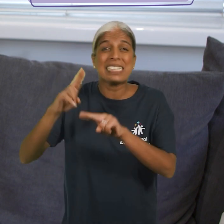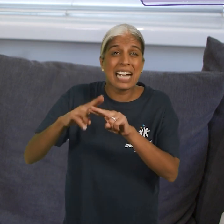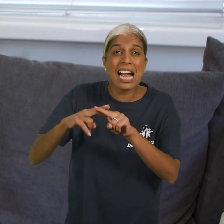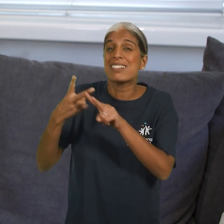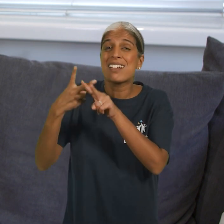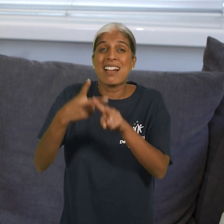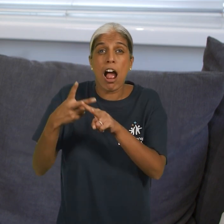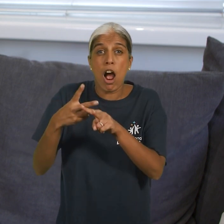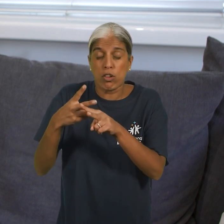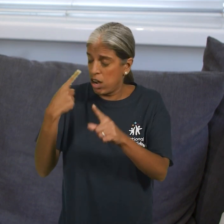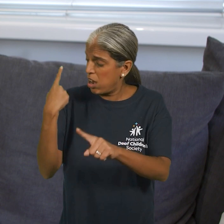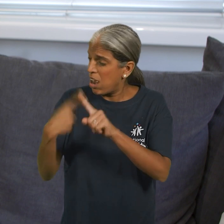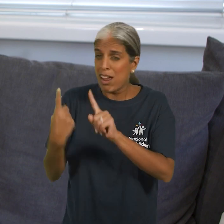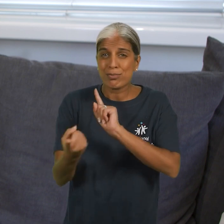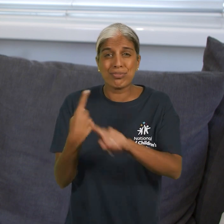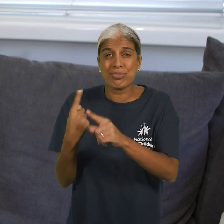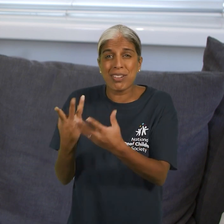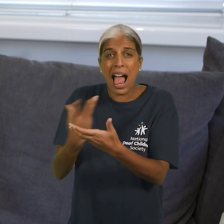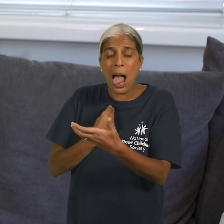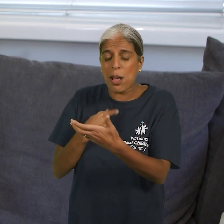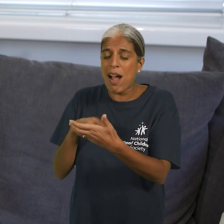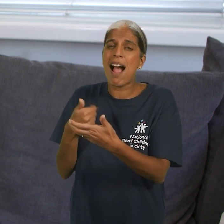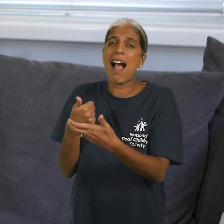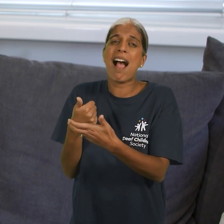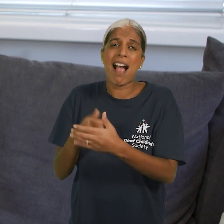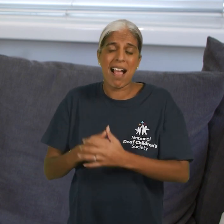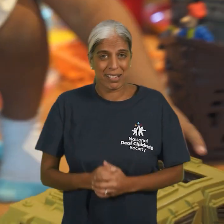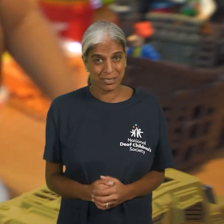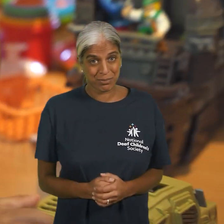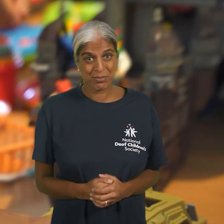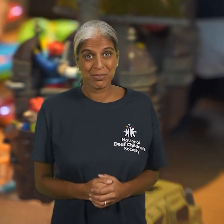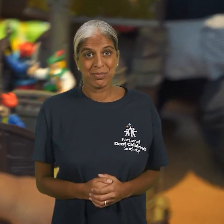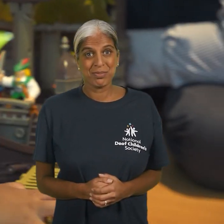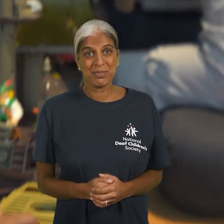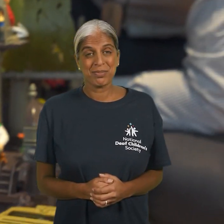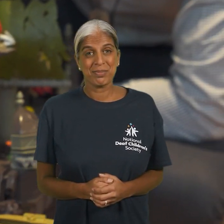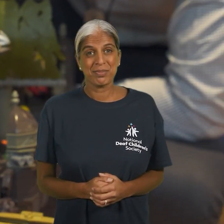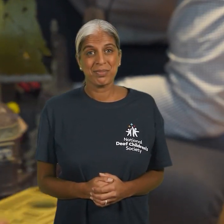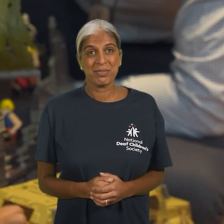dads and caregivers that are just immediately available to help me.